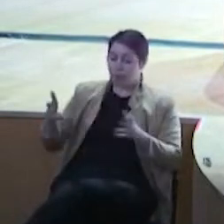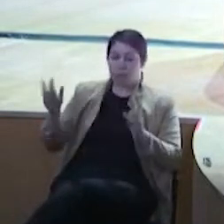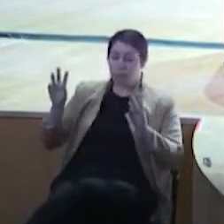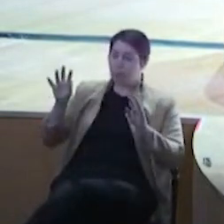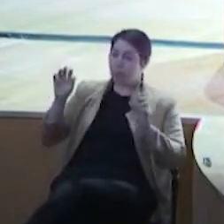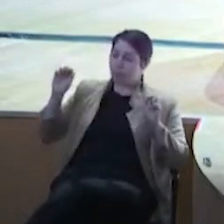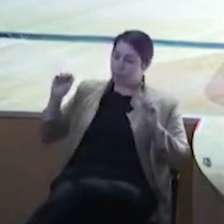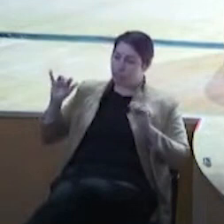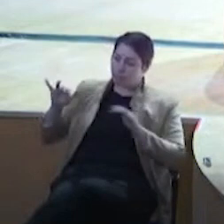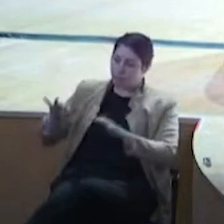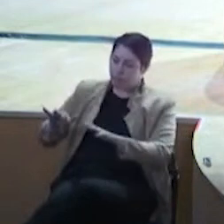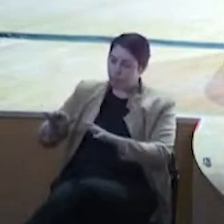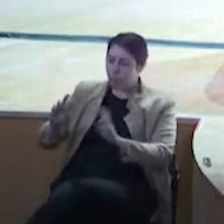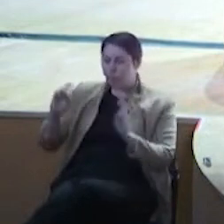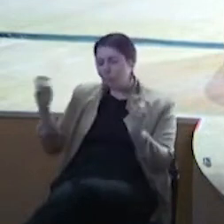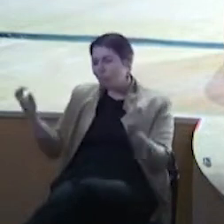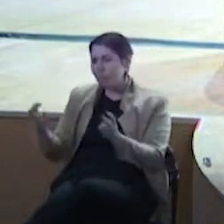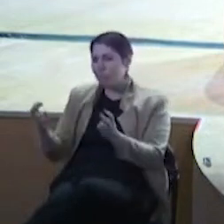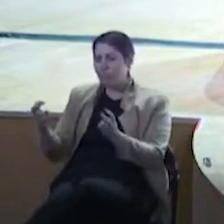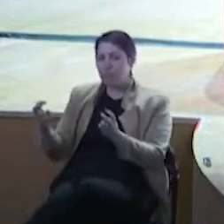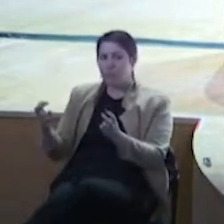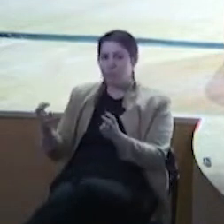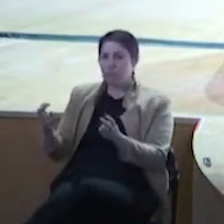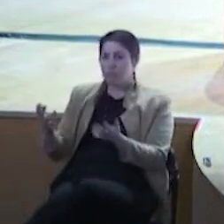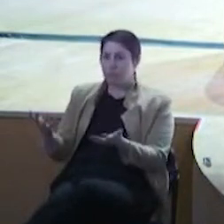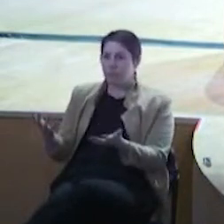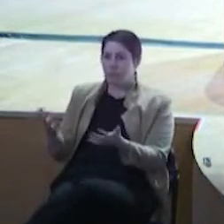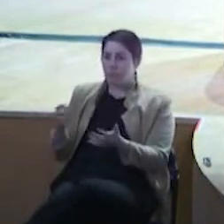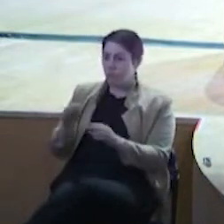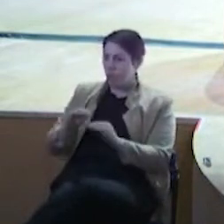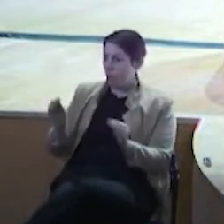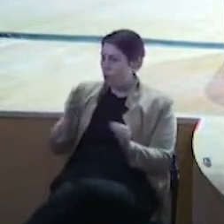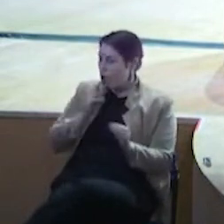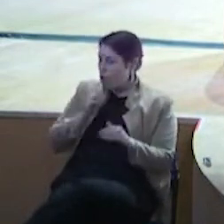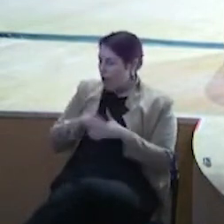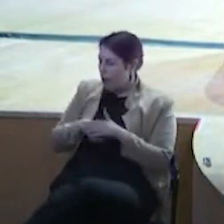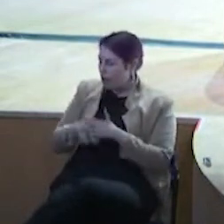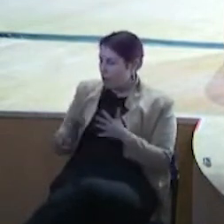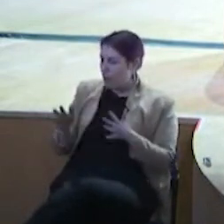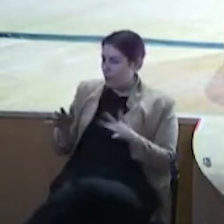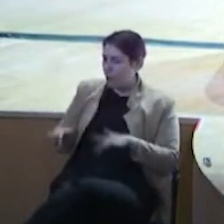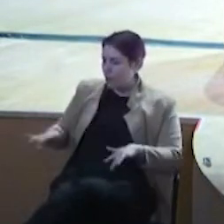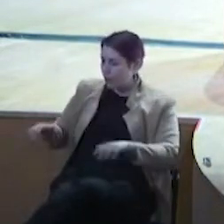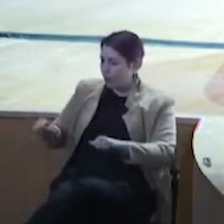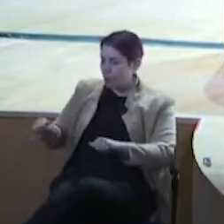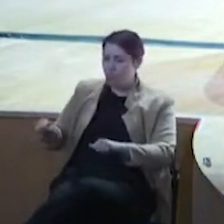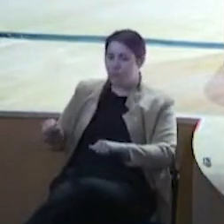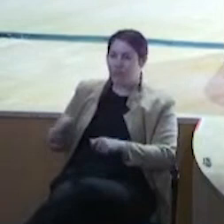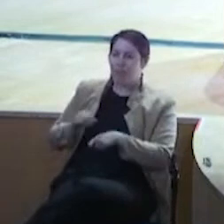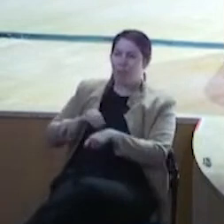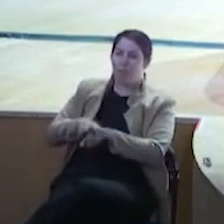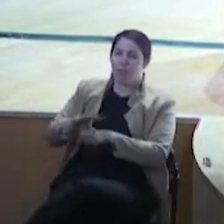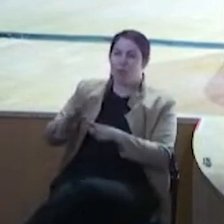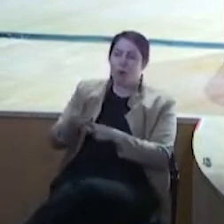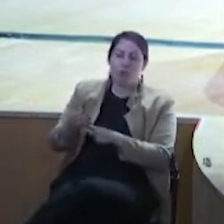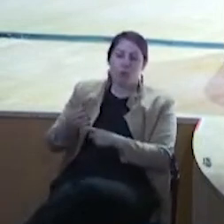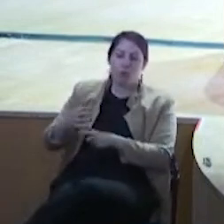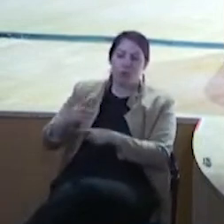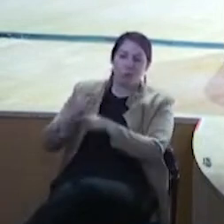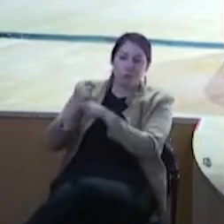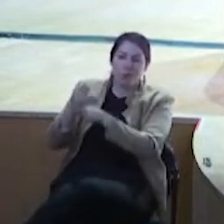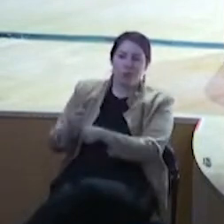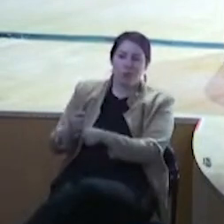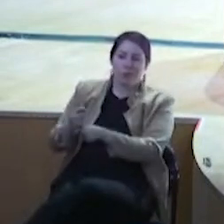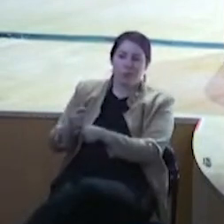has a deeper meaning. And I don't, you know, we've lost that. We've lost that, you